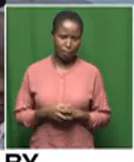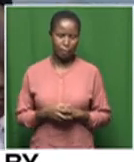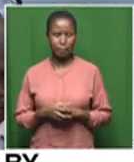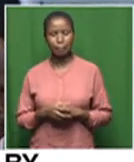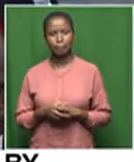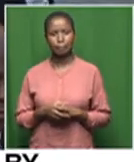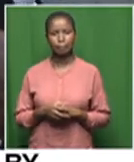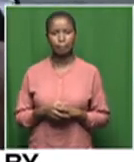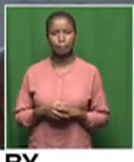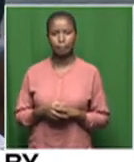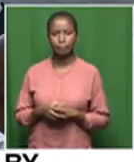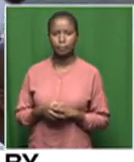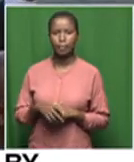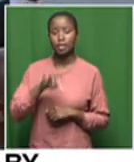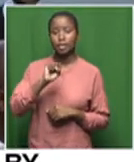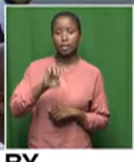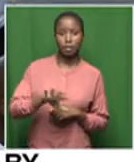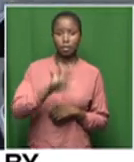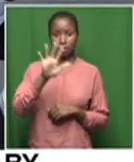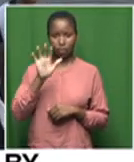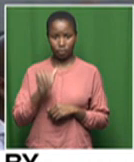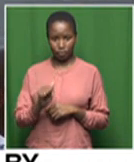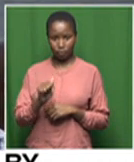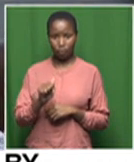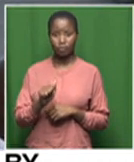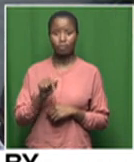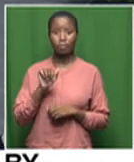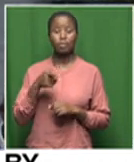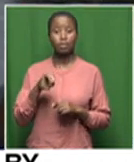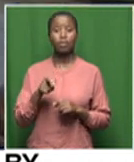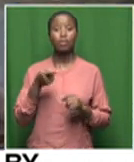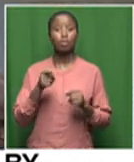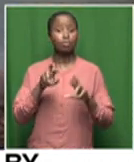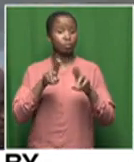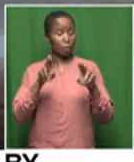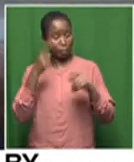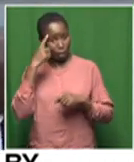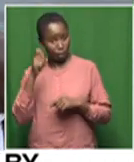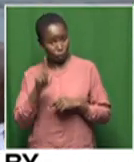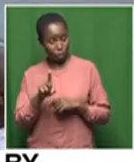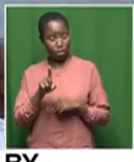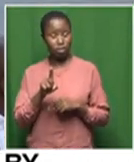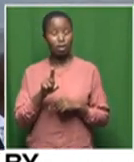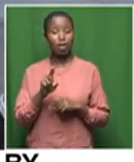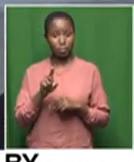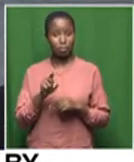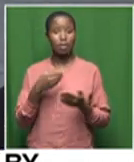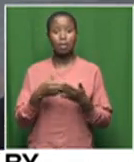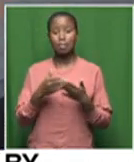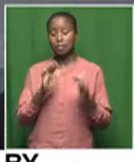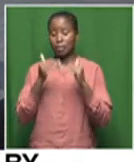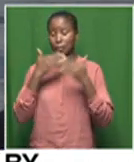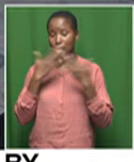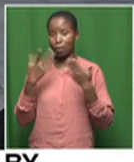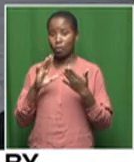And the South African Zionist Federation says it believes the decision of the Judicial Conduct Committee against Chief Justice Mogoeng Mogoeng must be taken